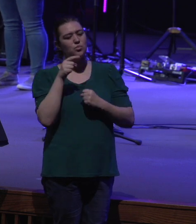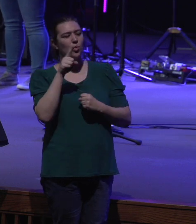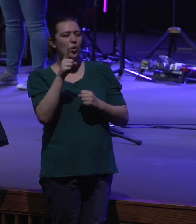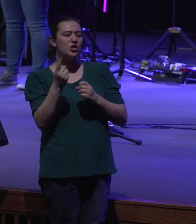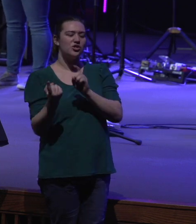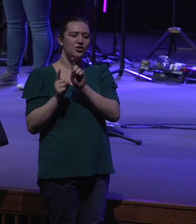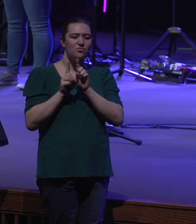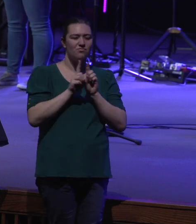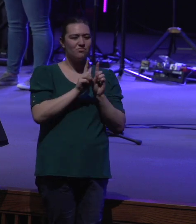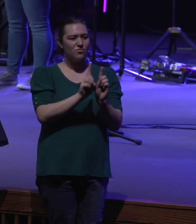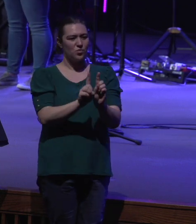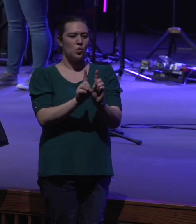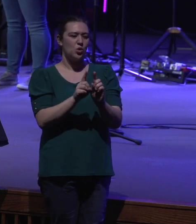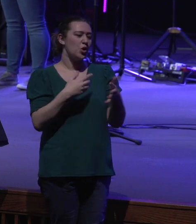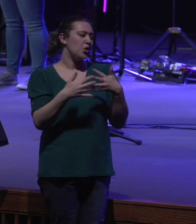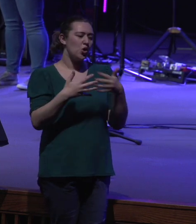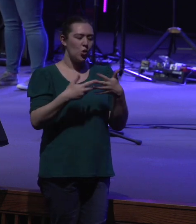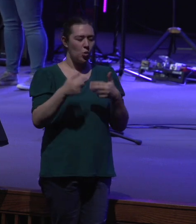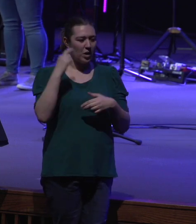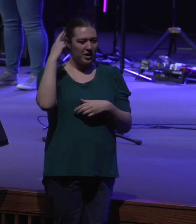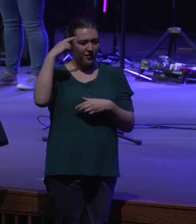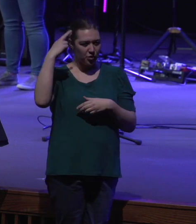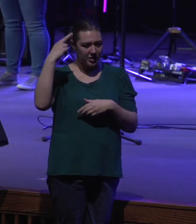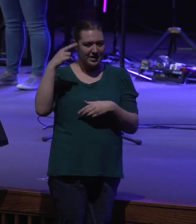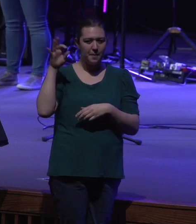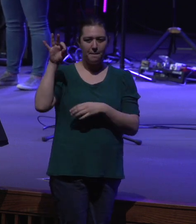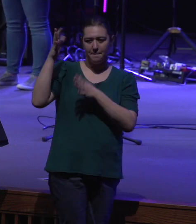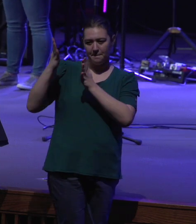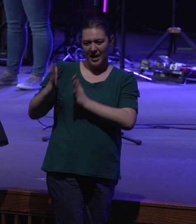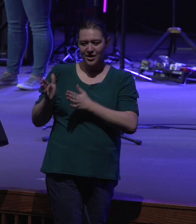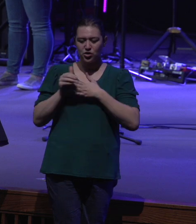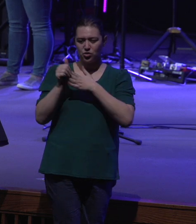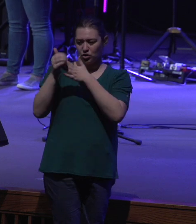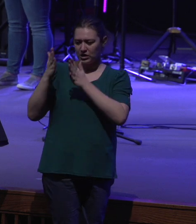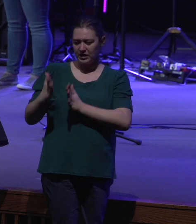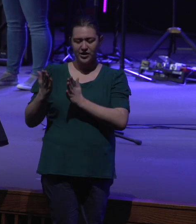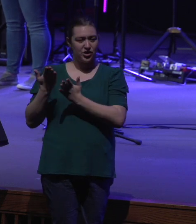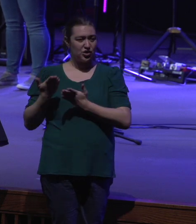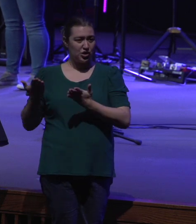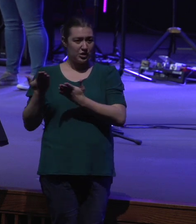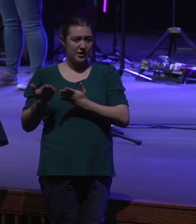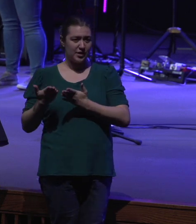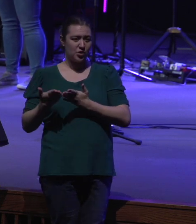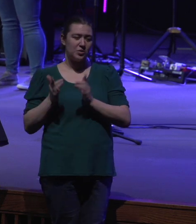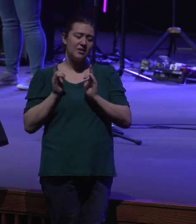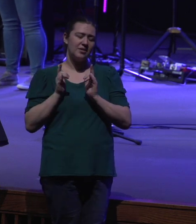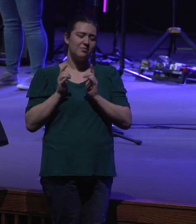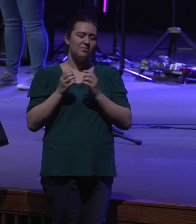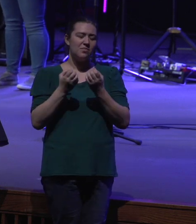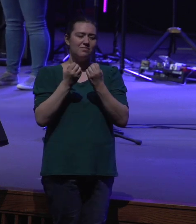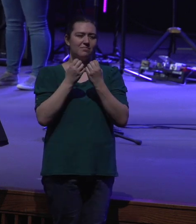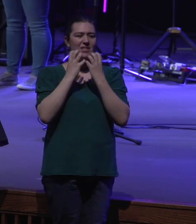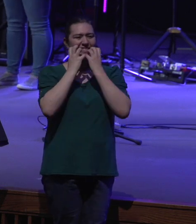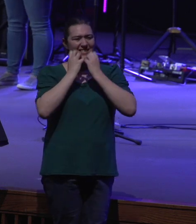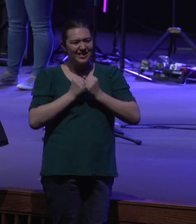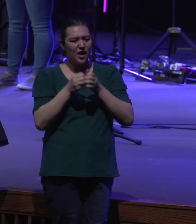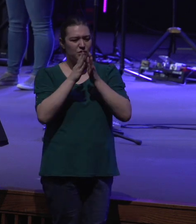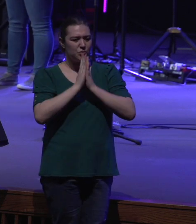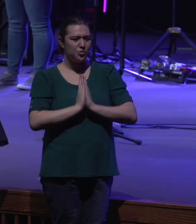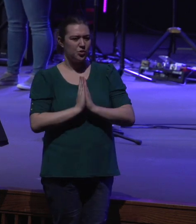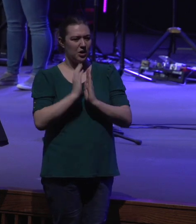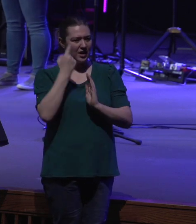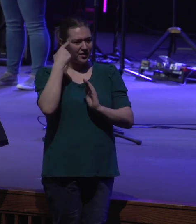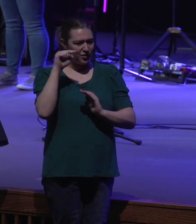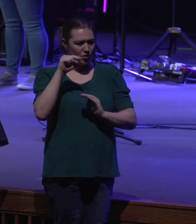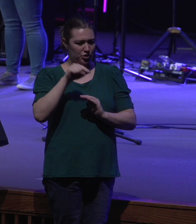you for any reason. We're going to have pastors. We're going to have leaders. We're going to be up front. We'd love to pray with you. And if we can help get you connected in to